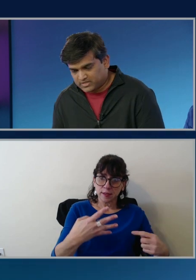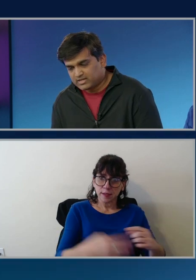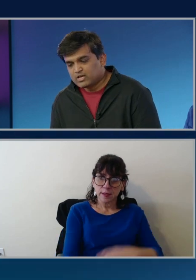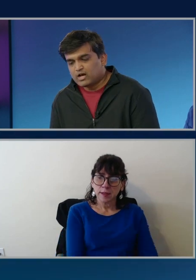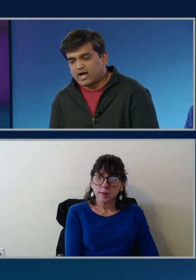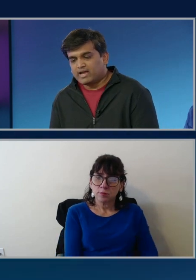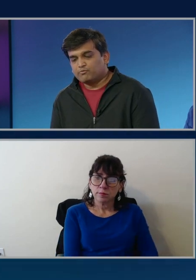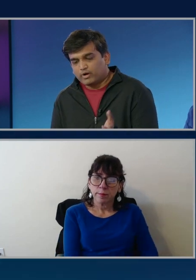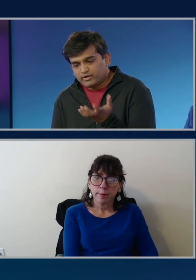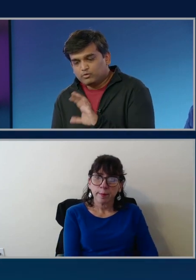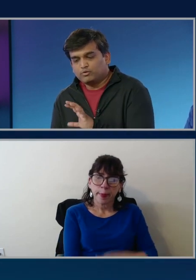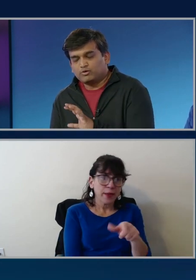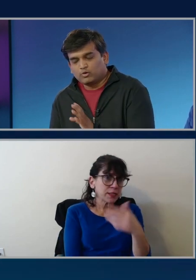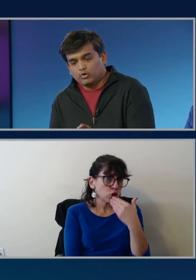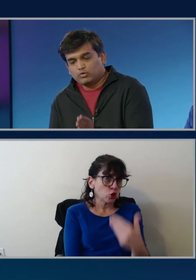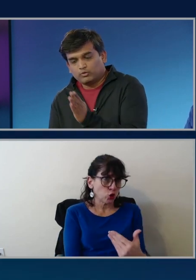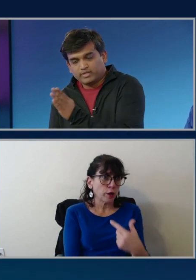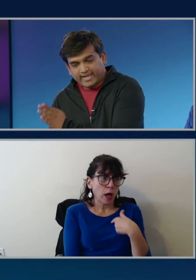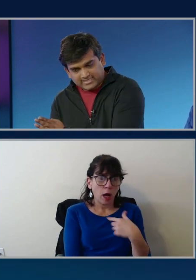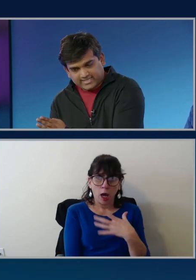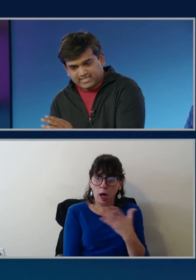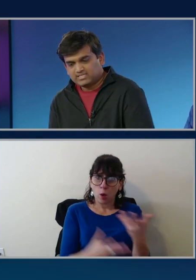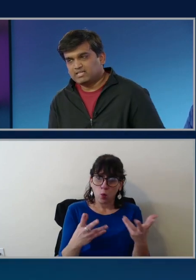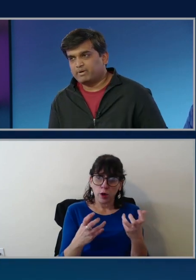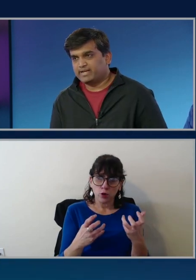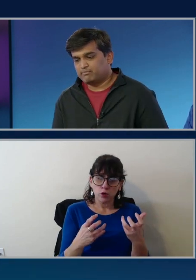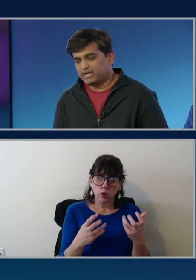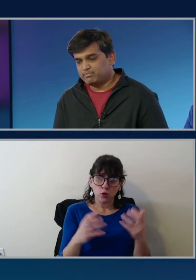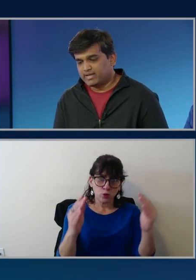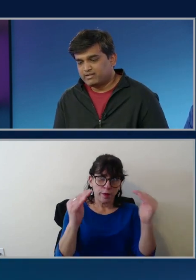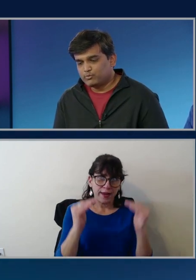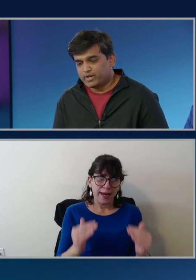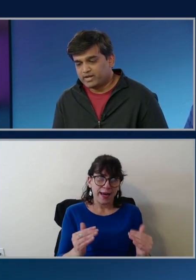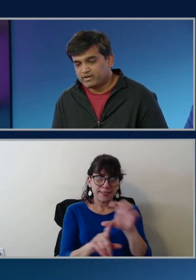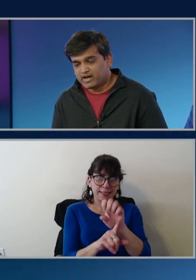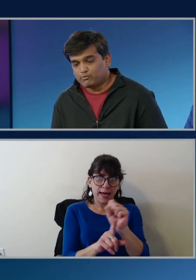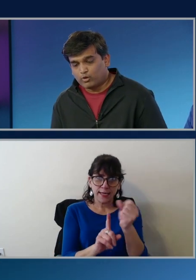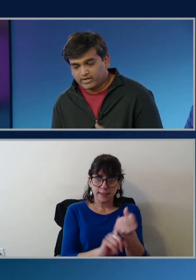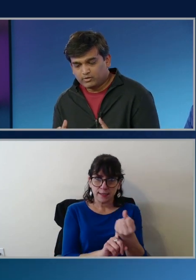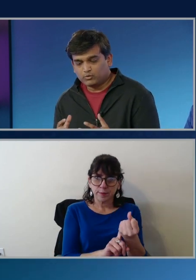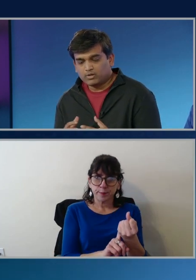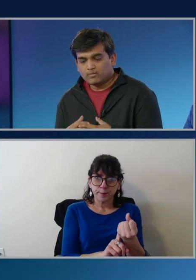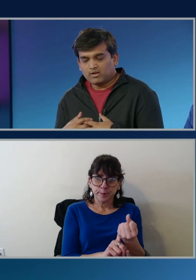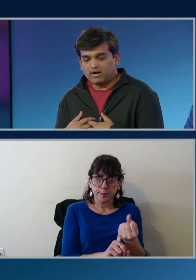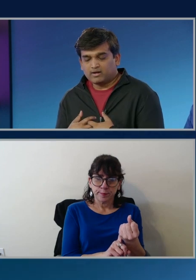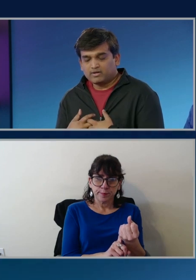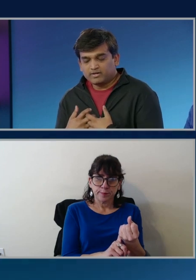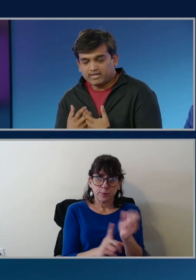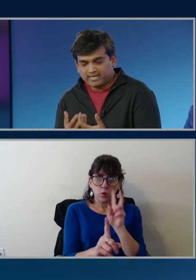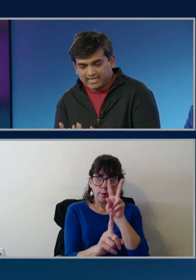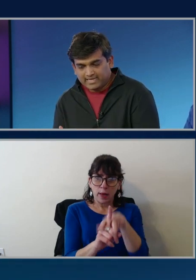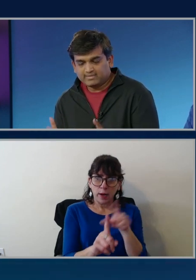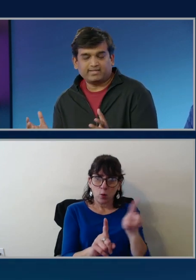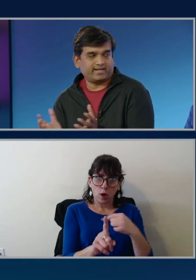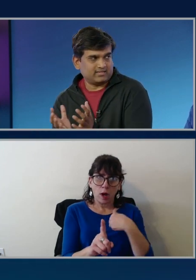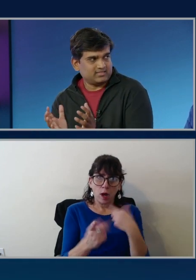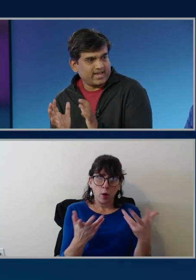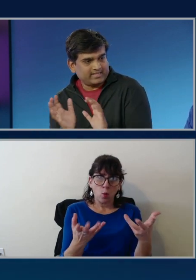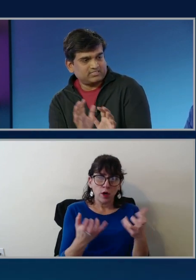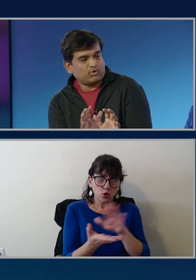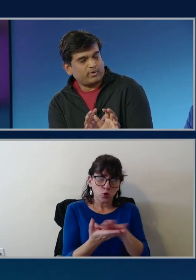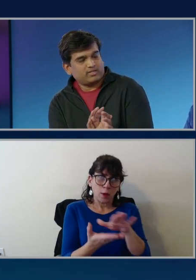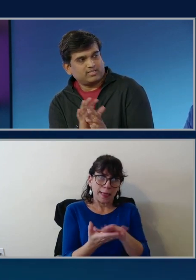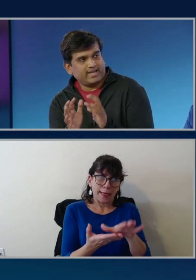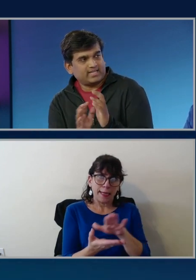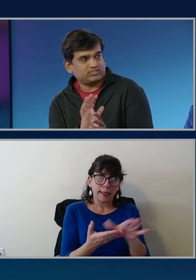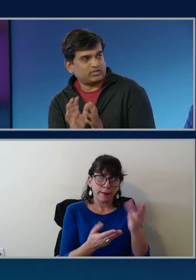good, right? I wanted to go to the next stage in my data pipeline where I wanted to clean the data. At